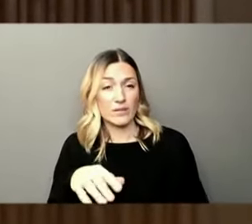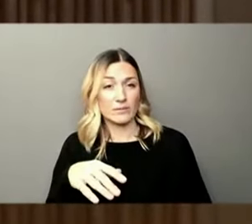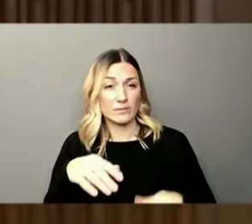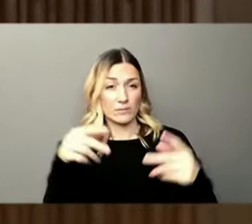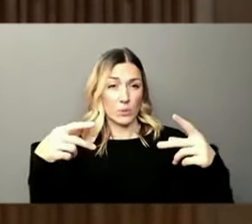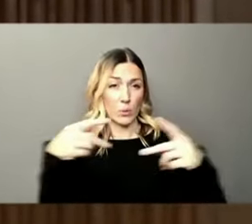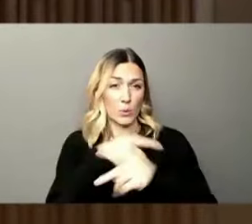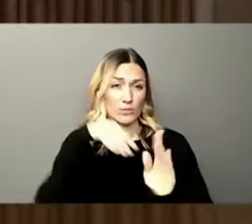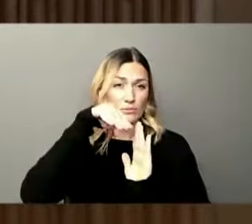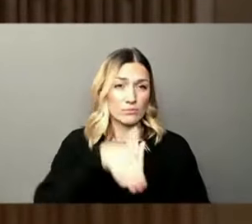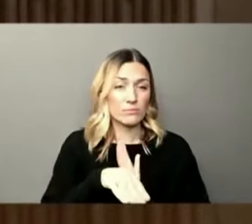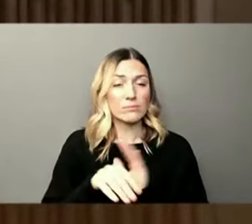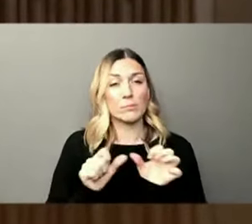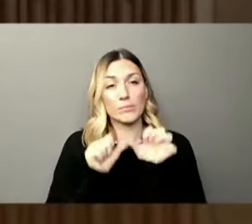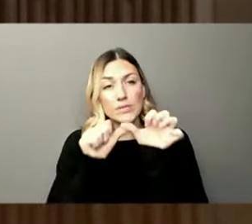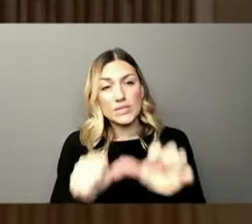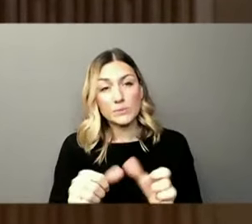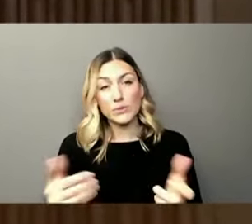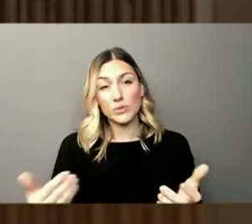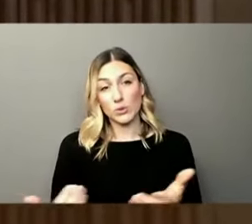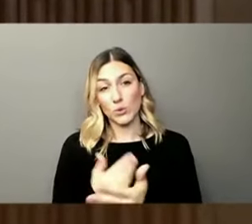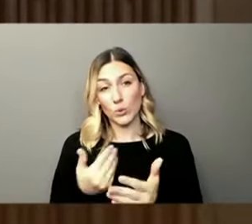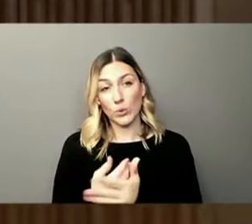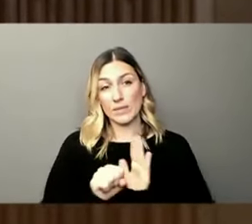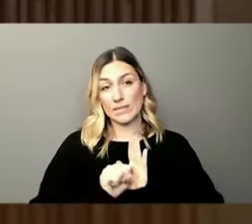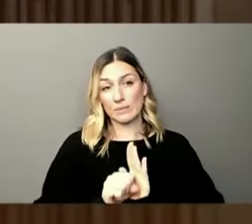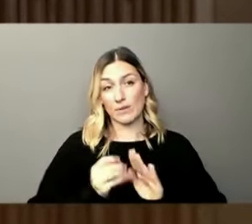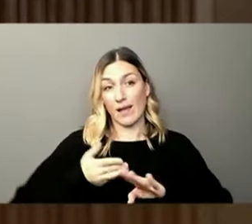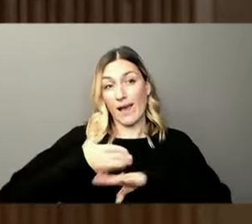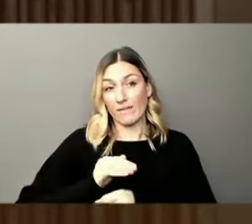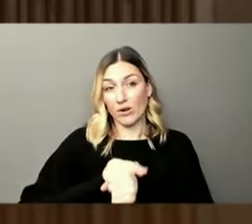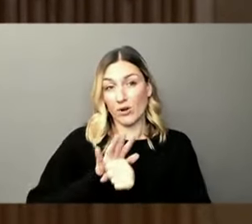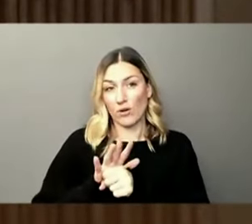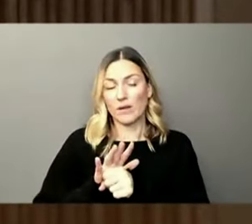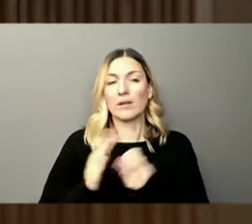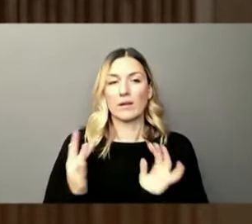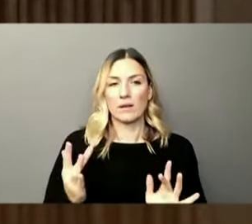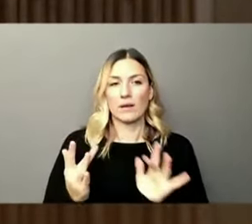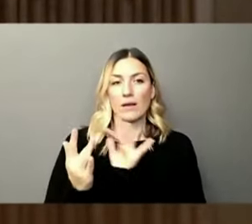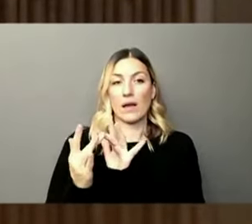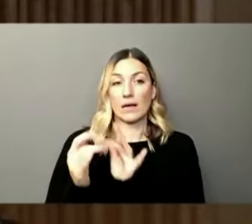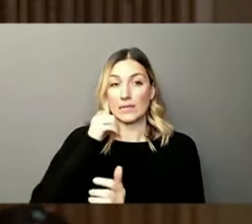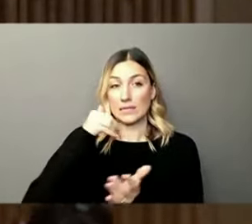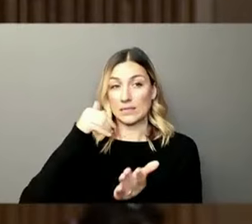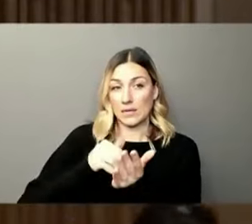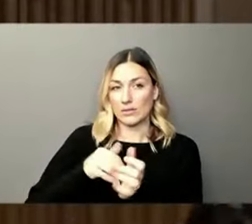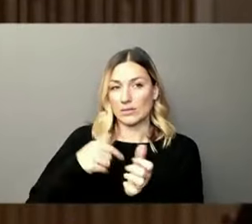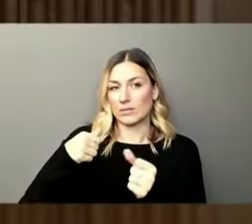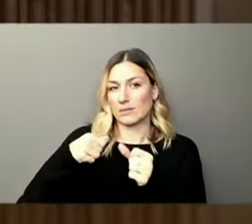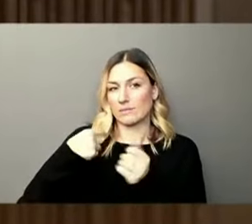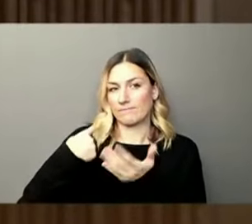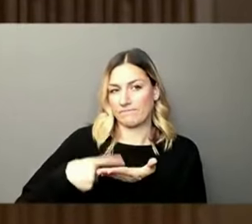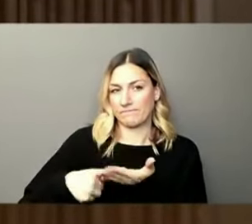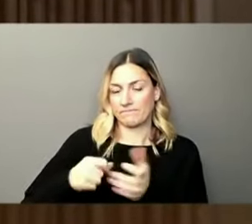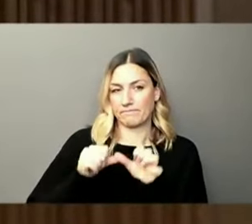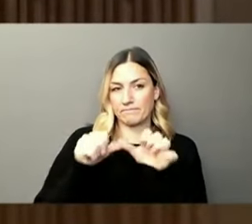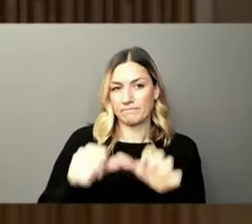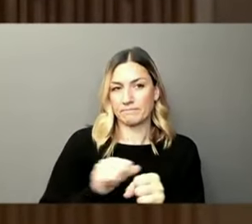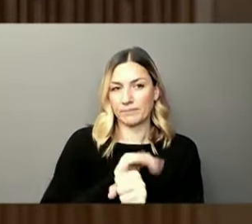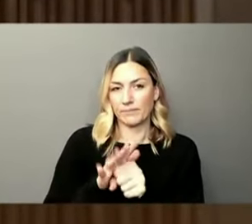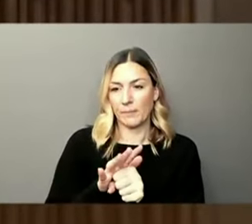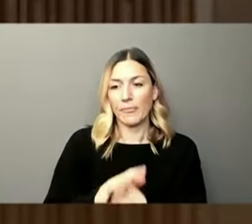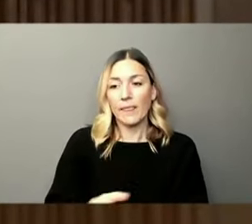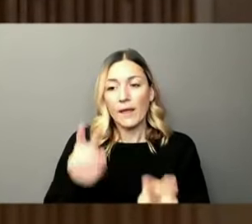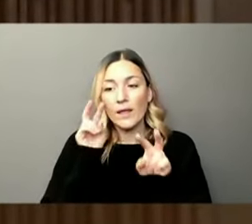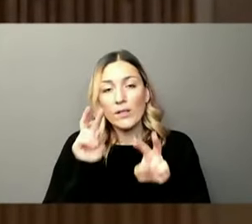develop persistent and/or new symptoms after COVID, they should contact their doctor to discuss long COVID. I look forward to a day when doctors